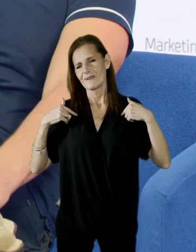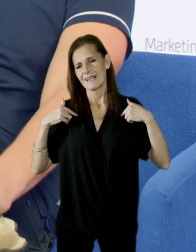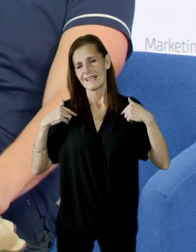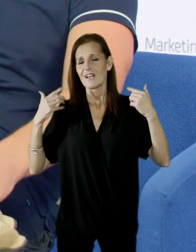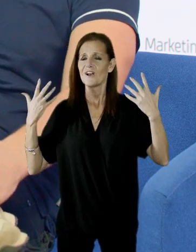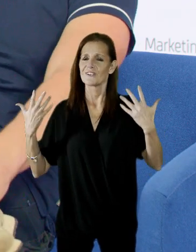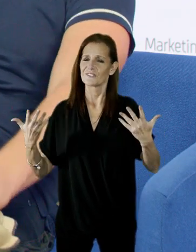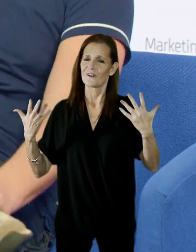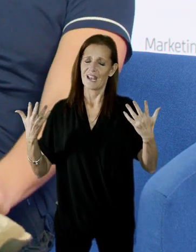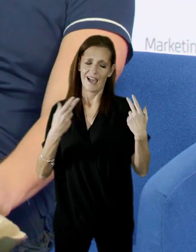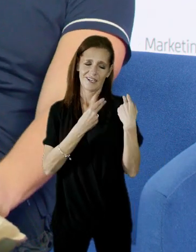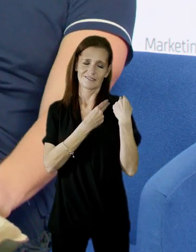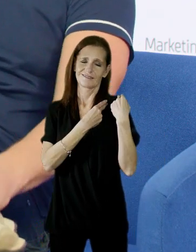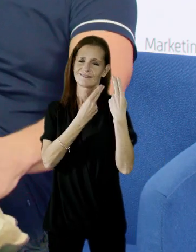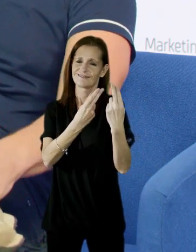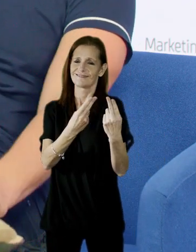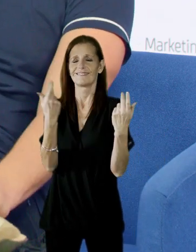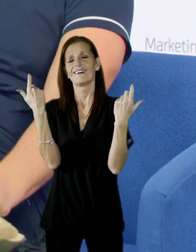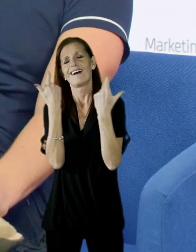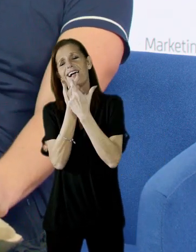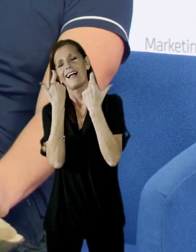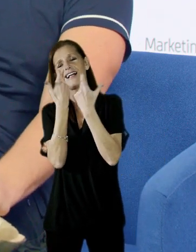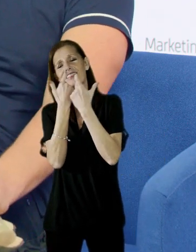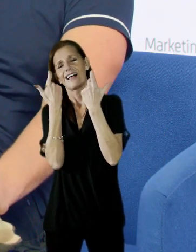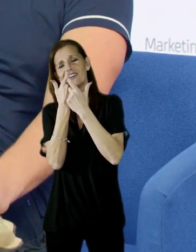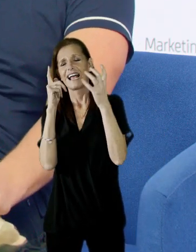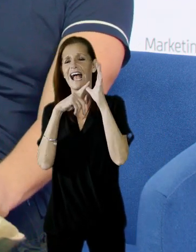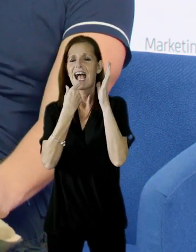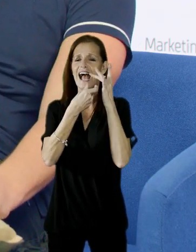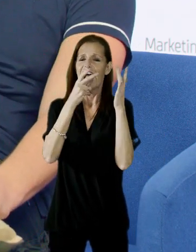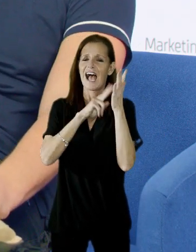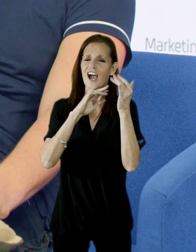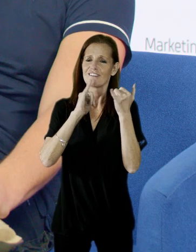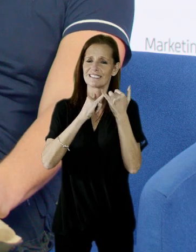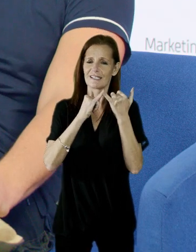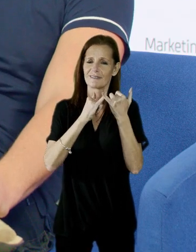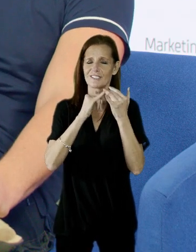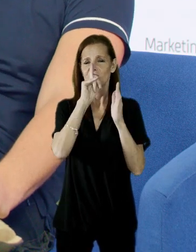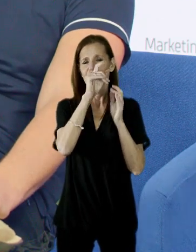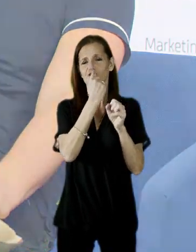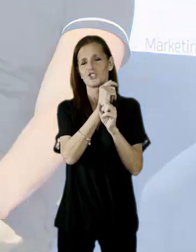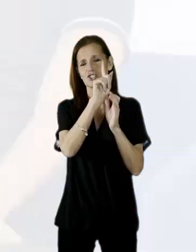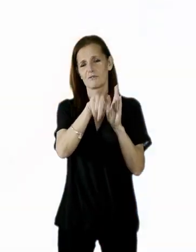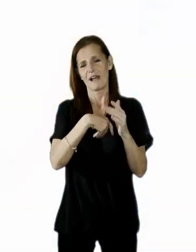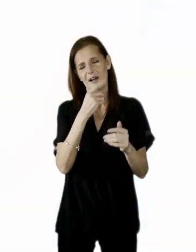than capable and hilarious hands of Aaron Simmons and Georgia Morel. Goodbye.